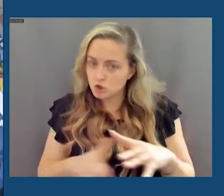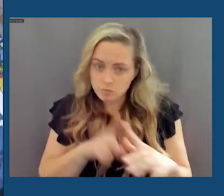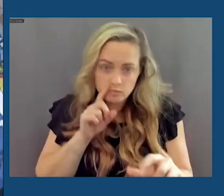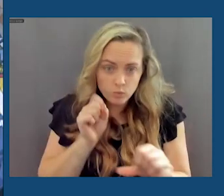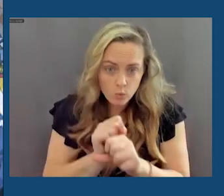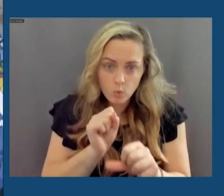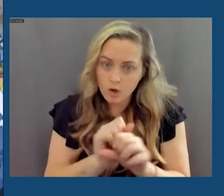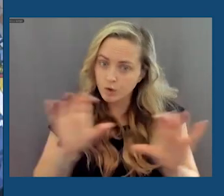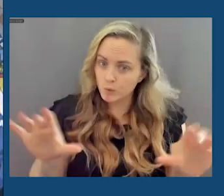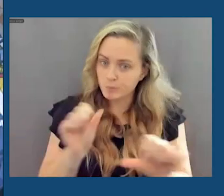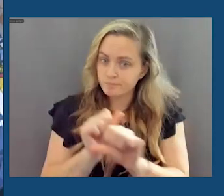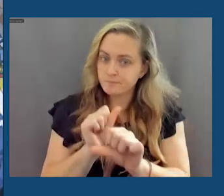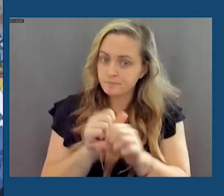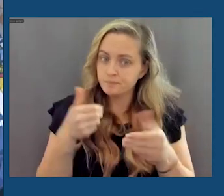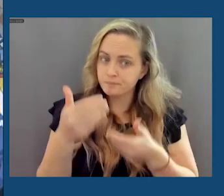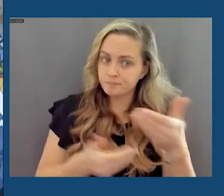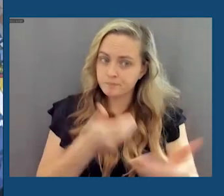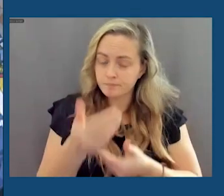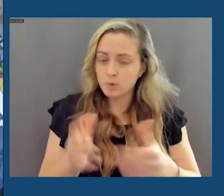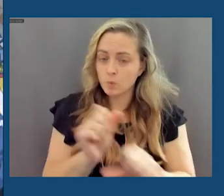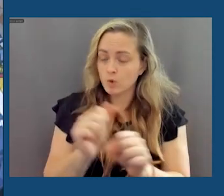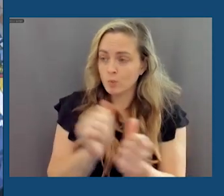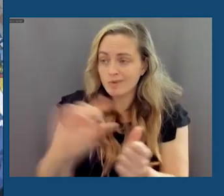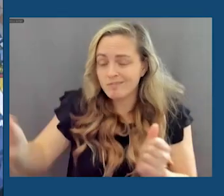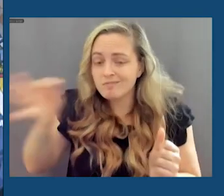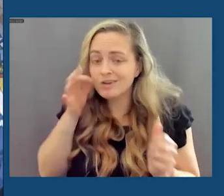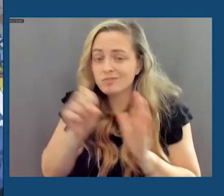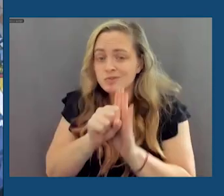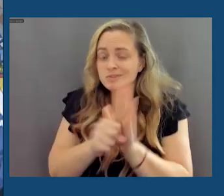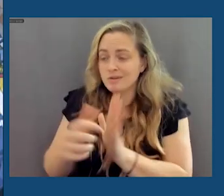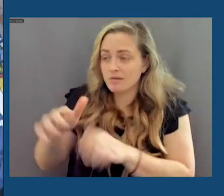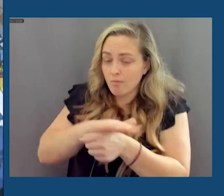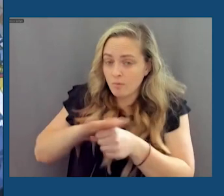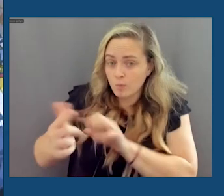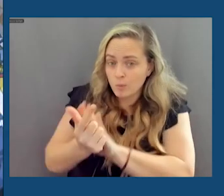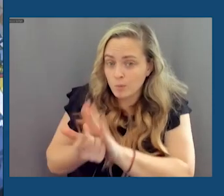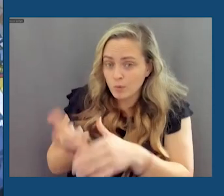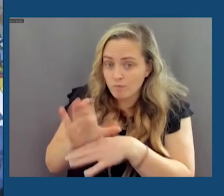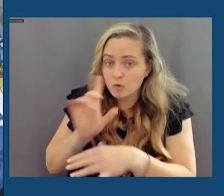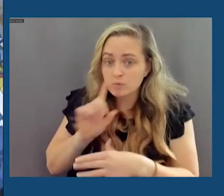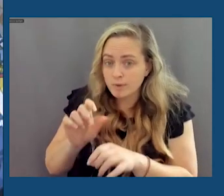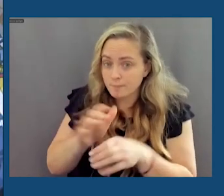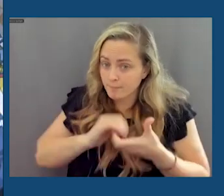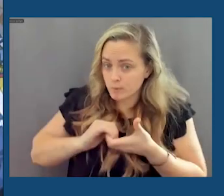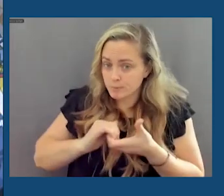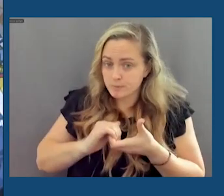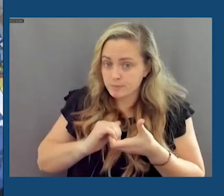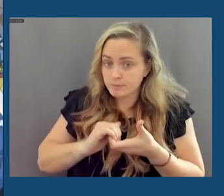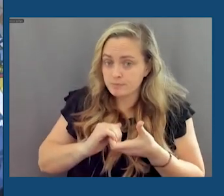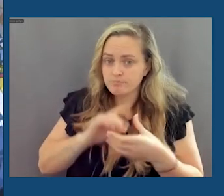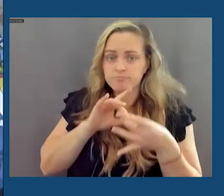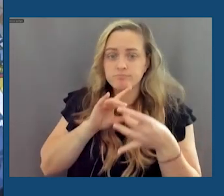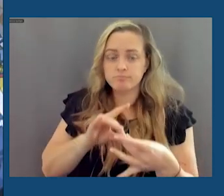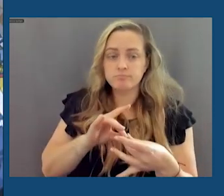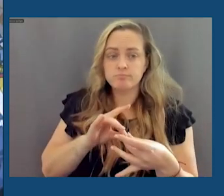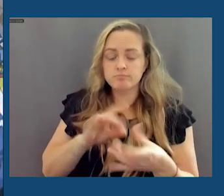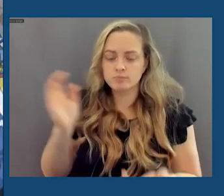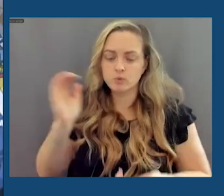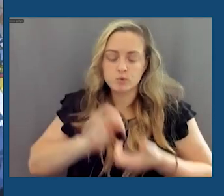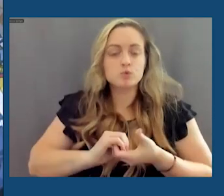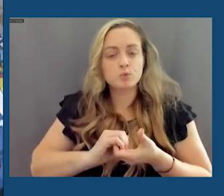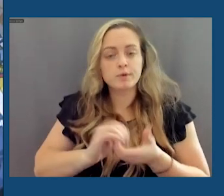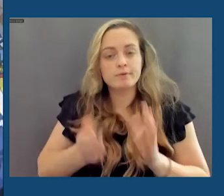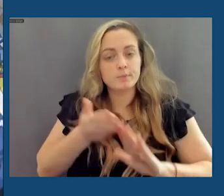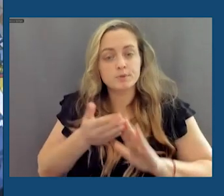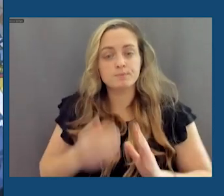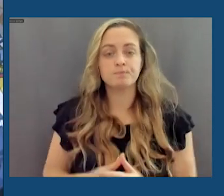we'll continue to work with our federal, state, and local law enforcement partners with regard to the joint operations.